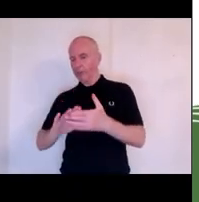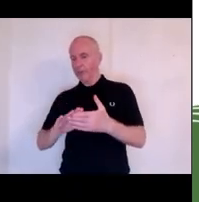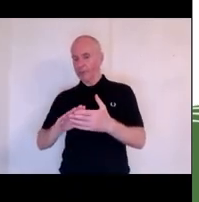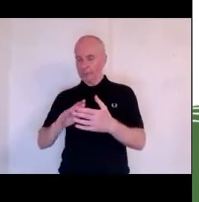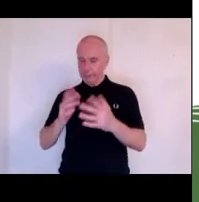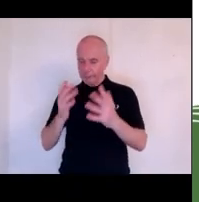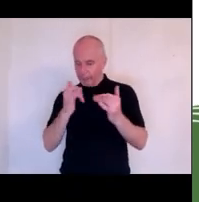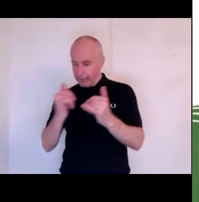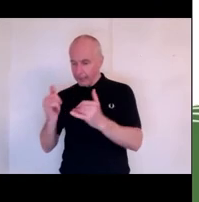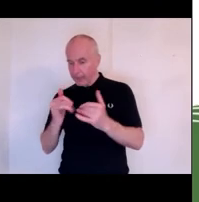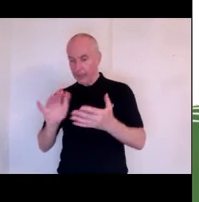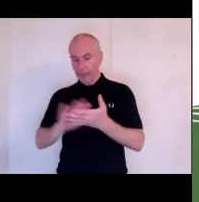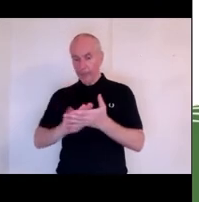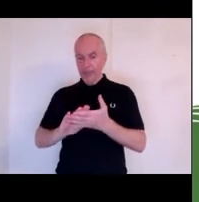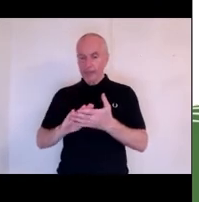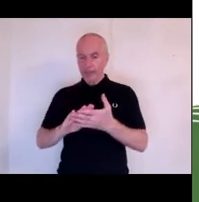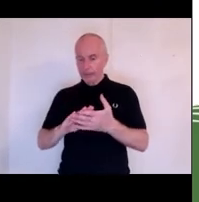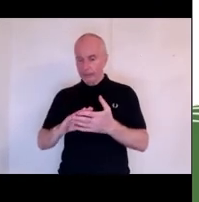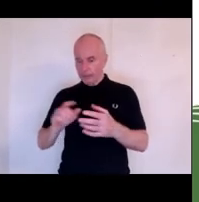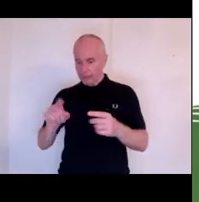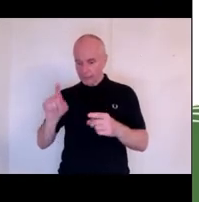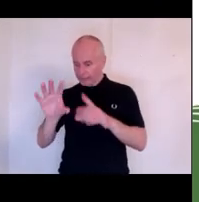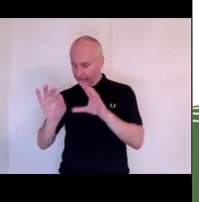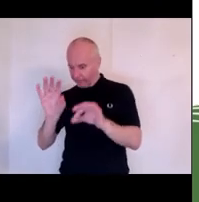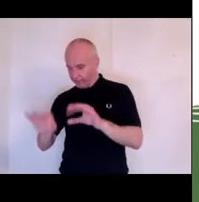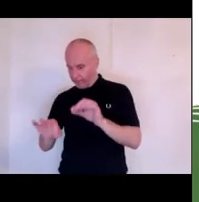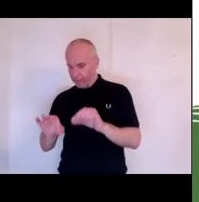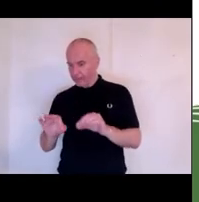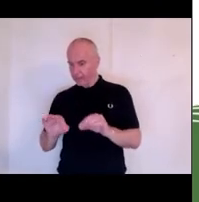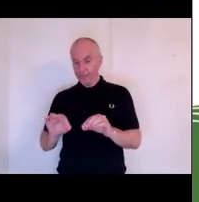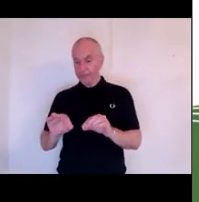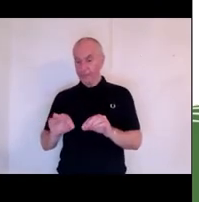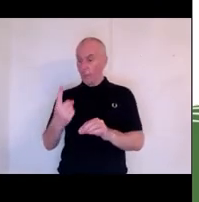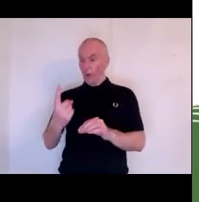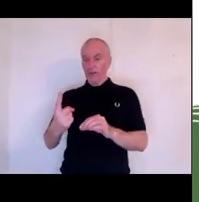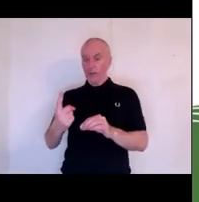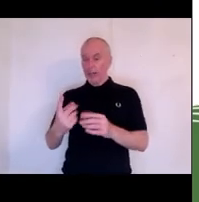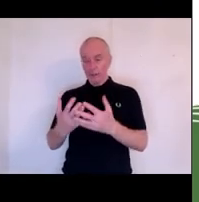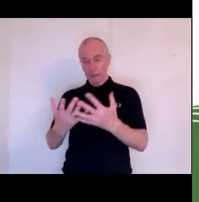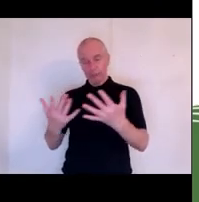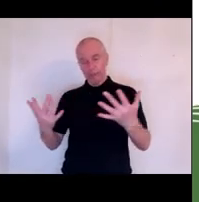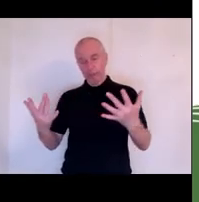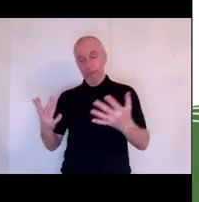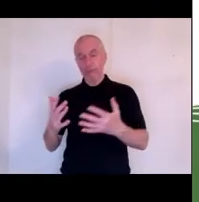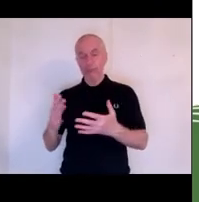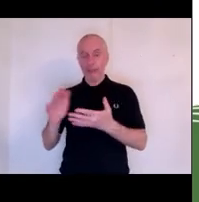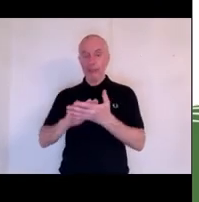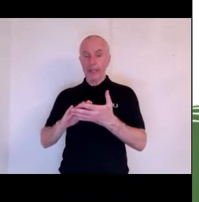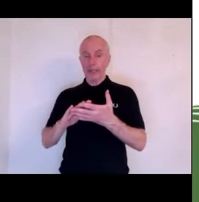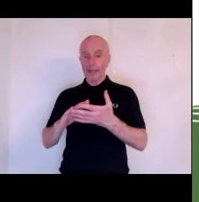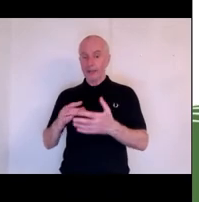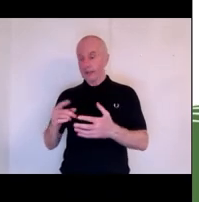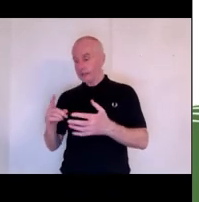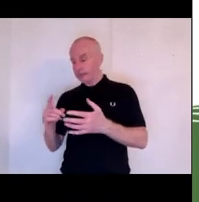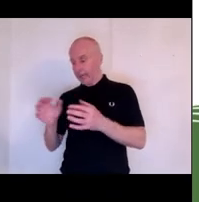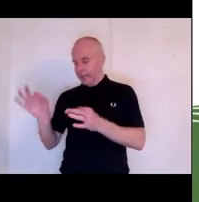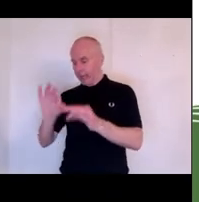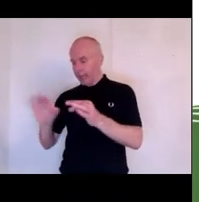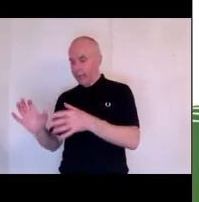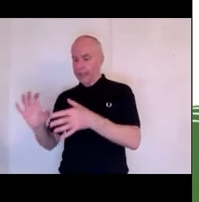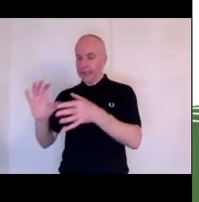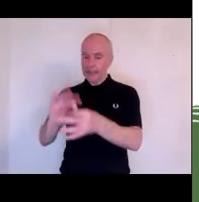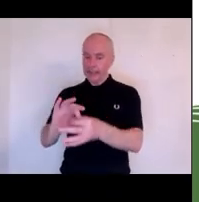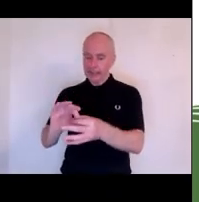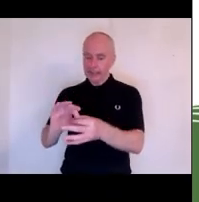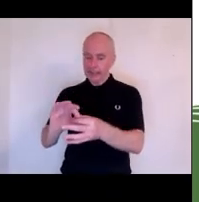multiple different nuclides at one time. And so we get a codependence on these different experiments. And so the